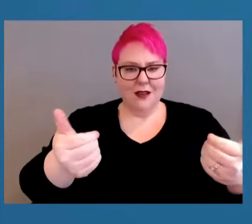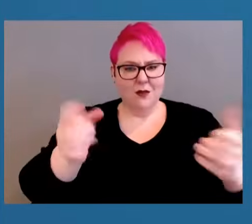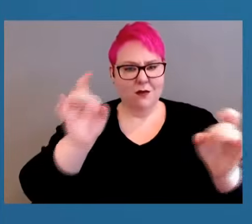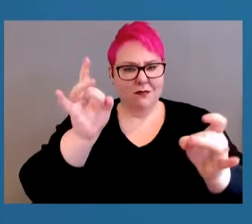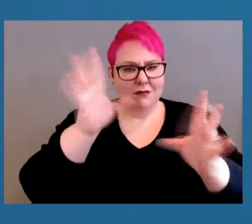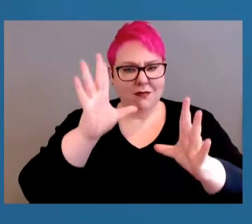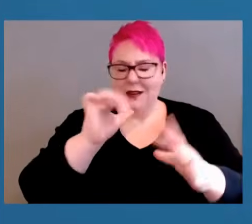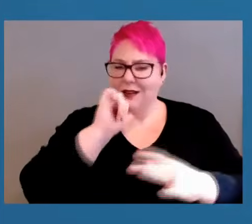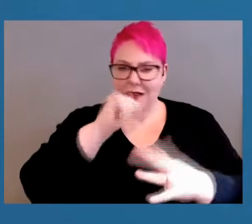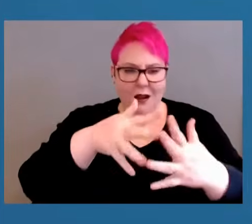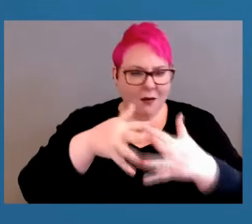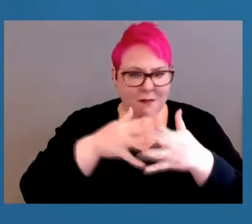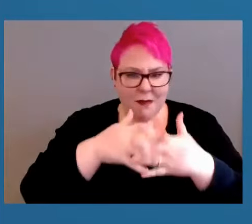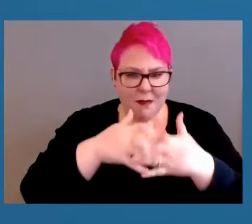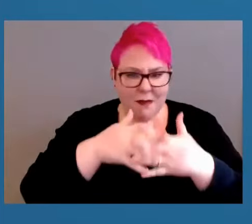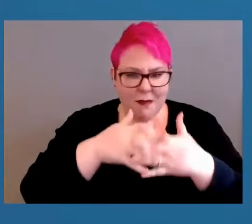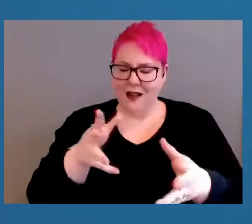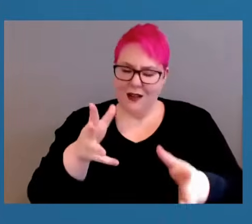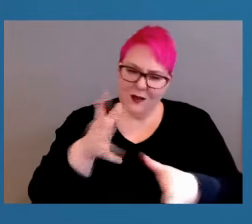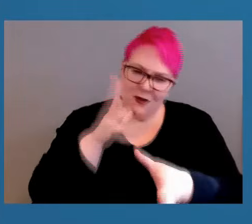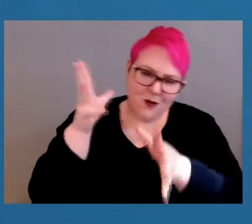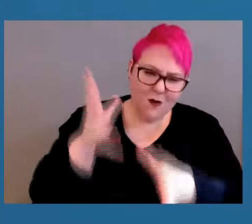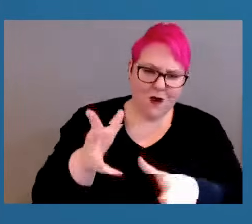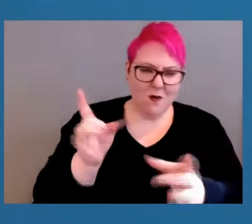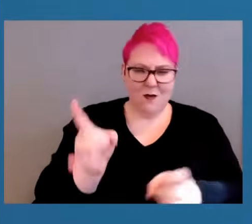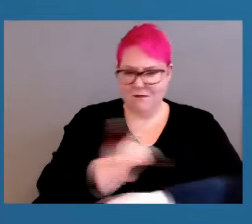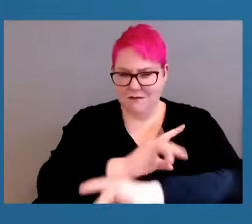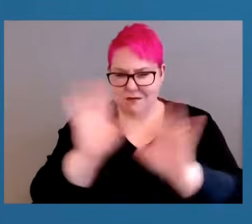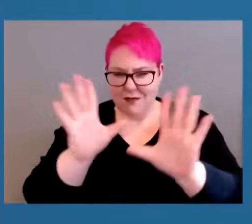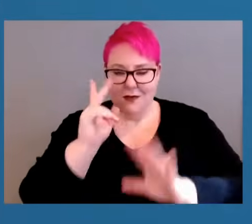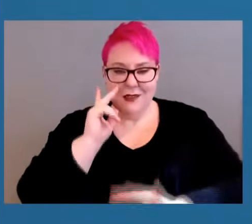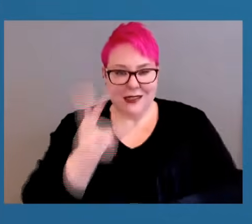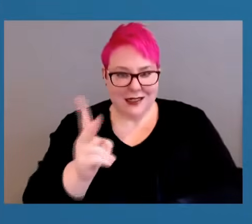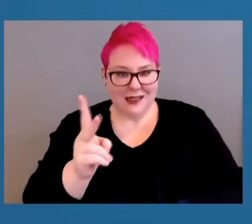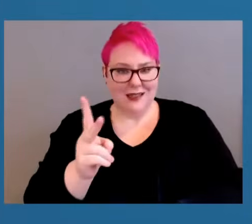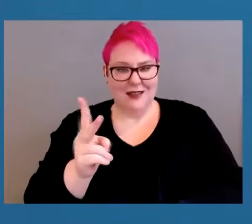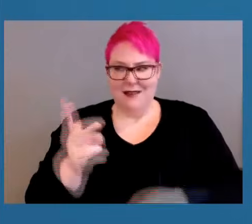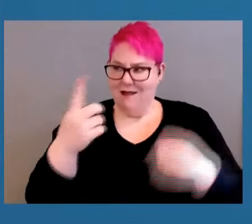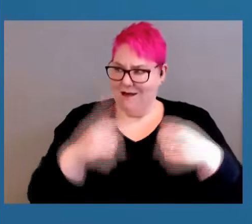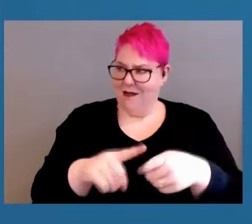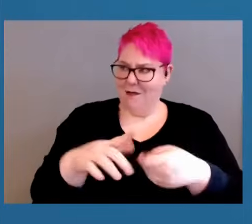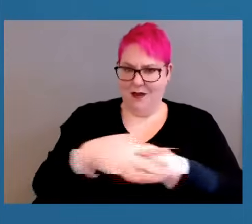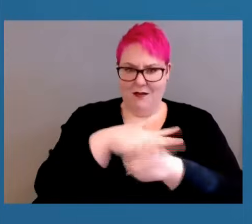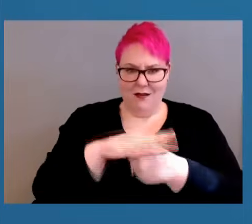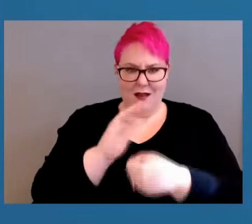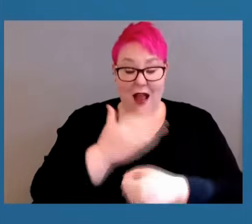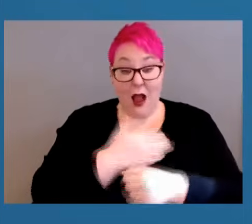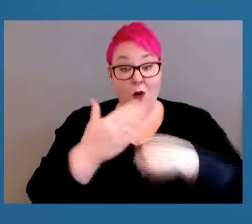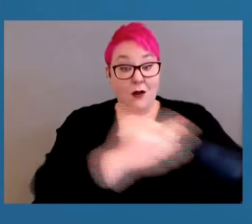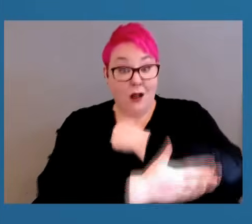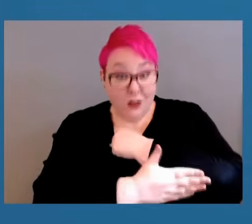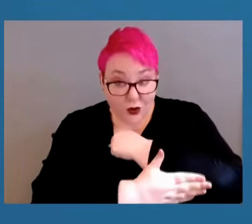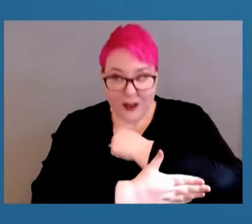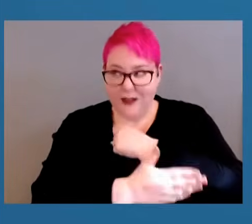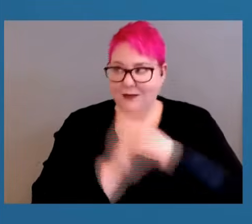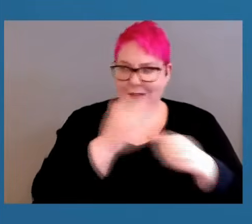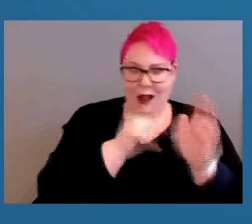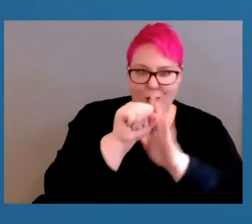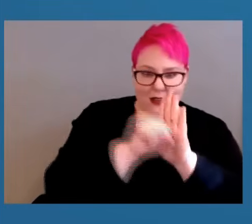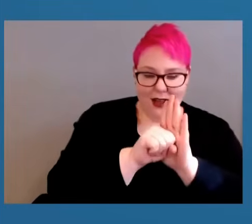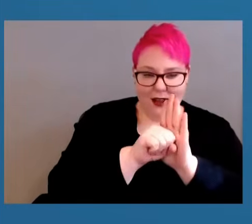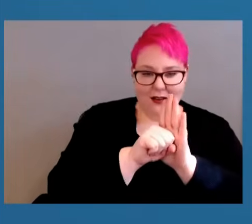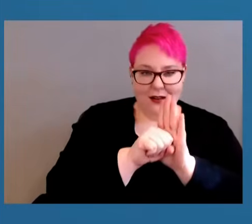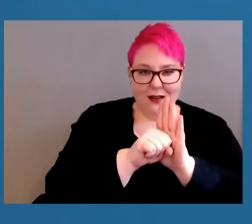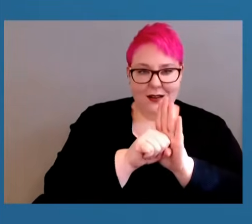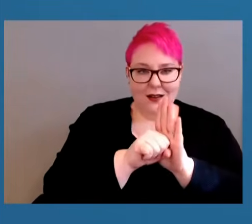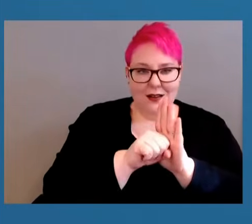It was abhorrent to see that kind of activity and know about it in our own country, much less our own state. And this is what was described to